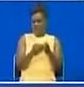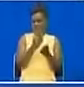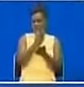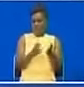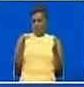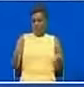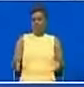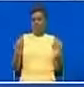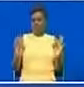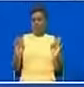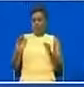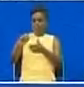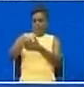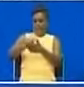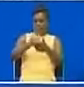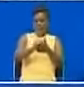officials, affiliate parties.